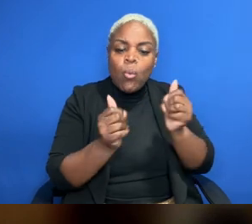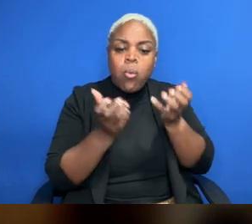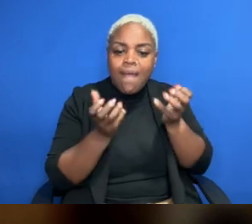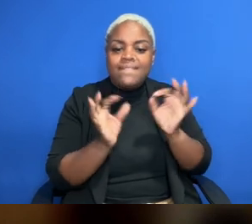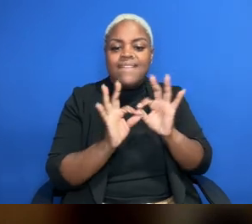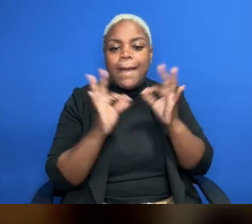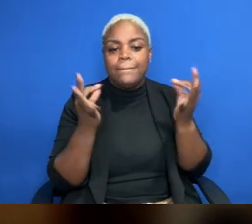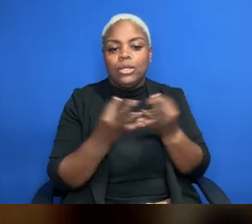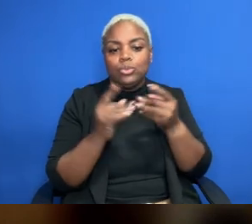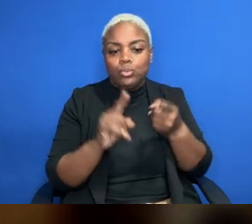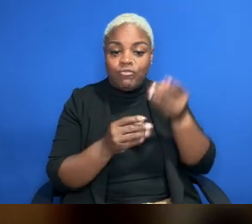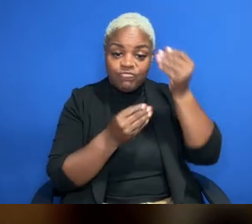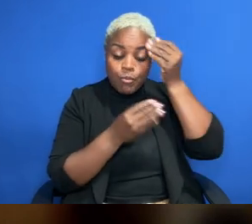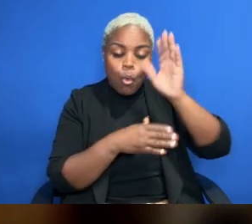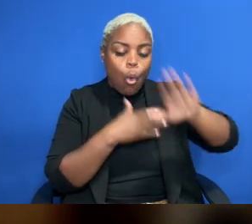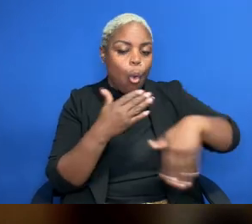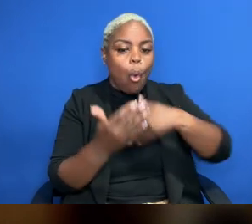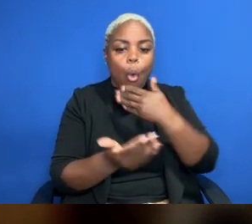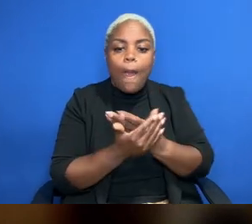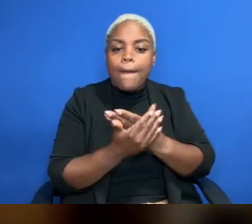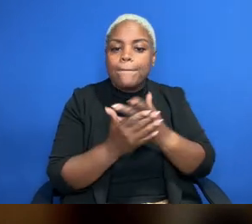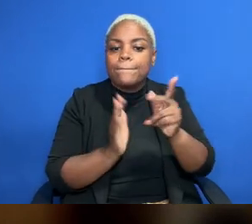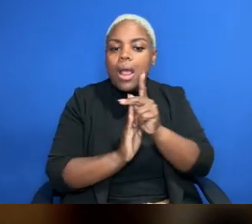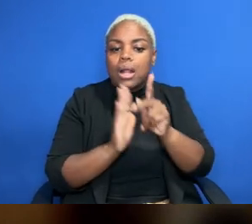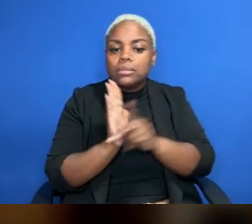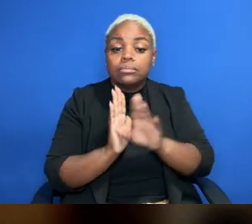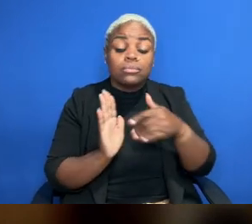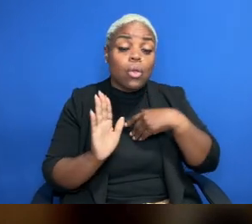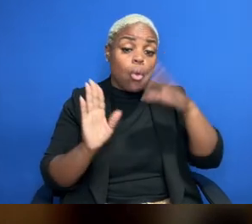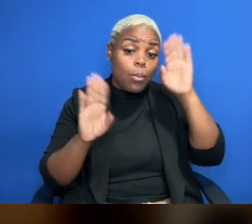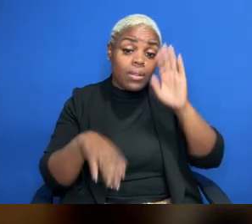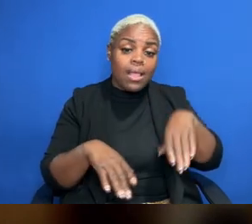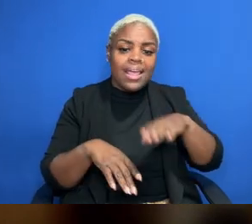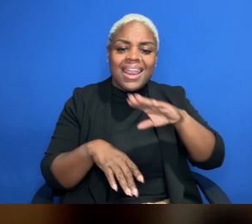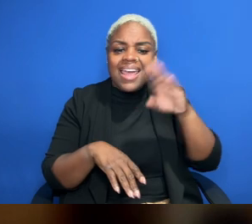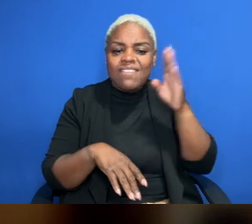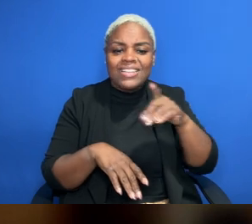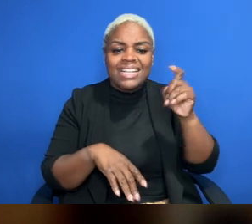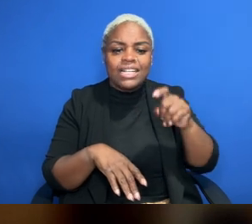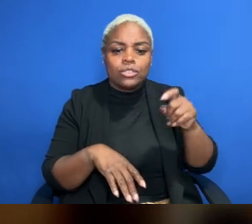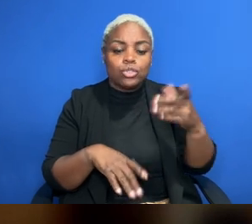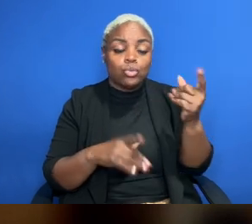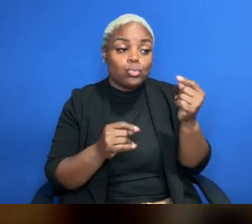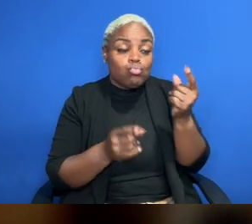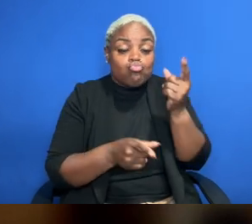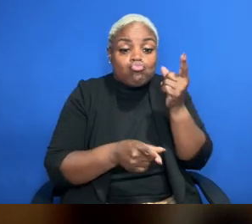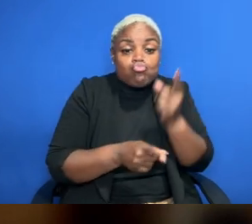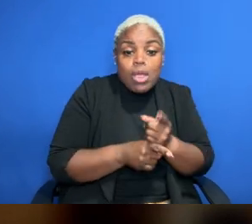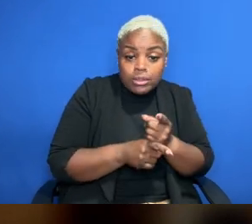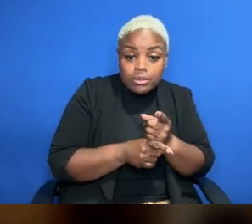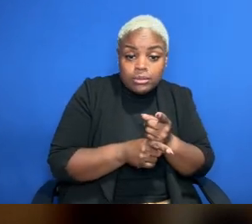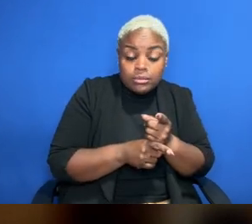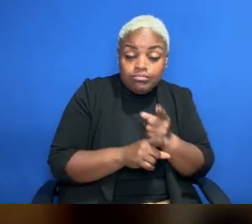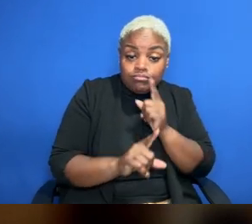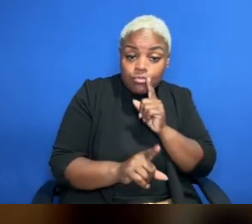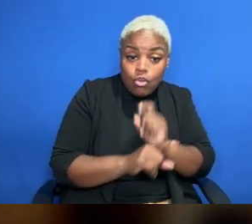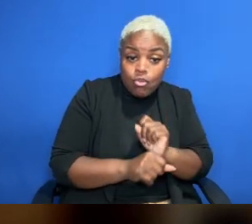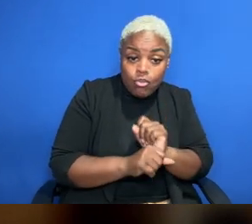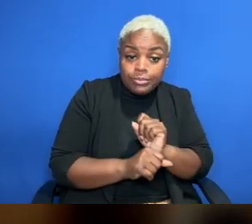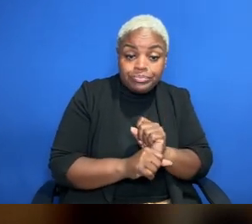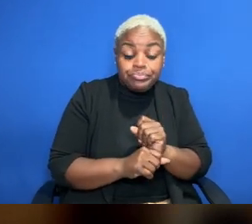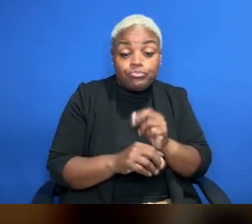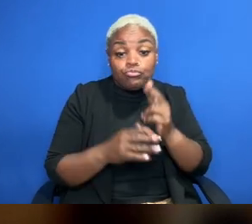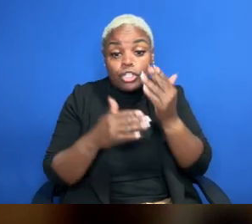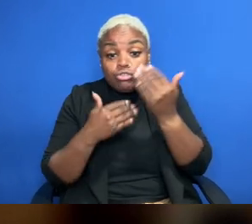I will say, we want families to be informed on all policies, and I hope they never need to know what the rights are